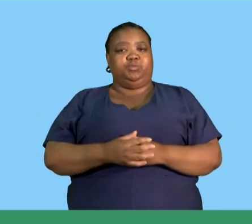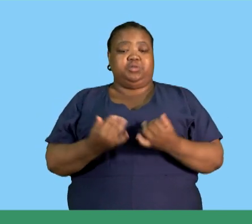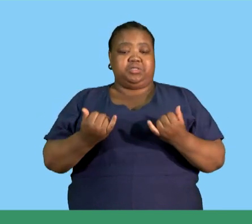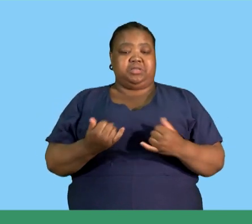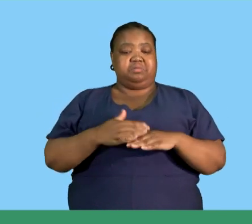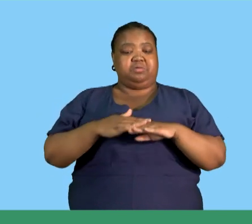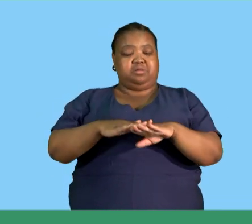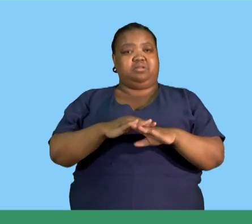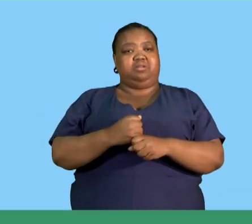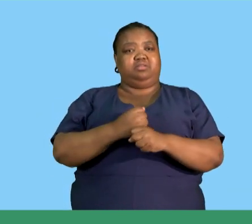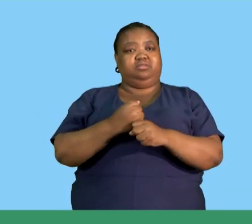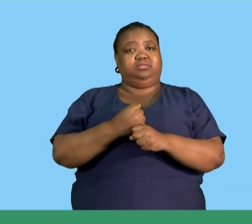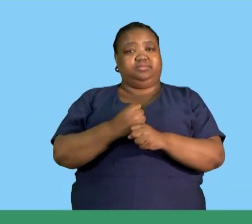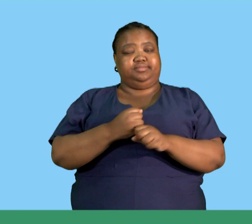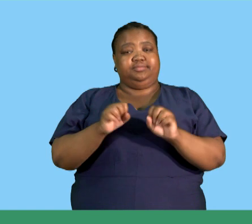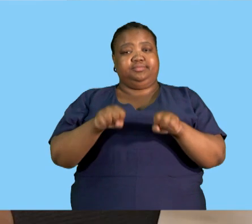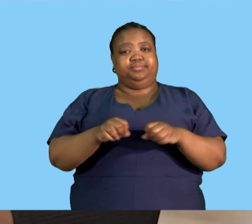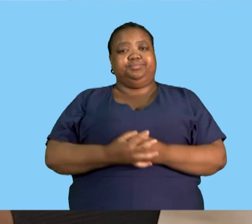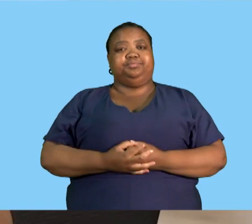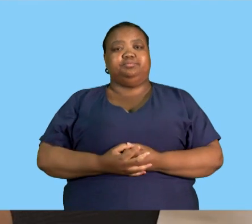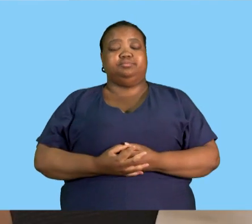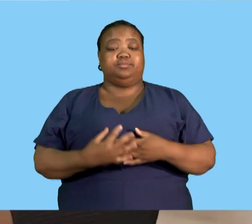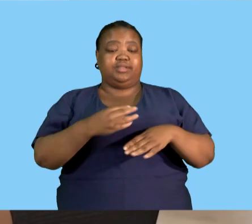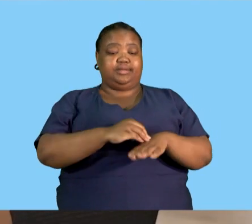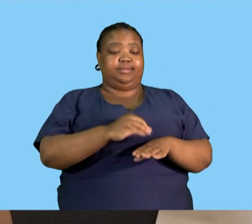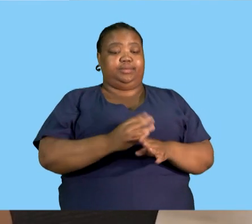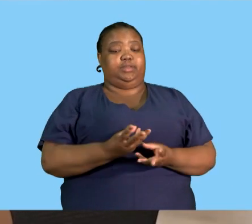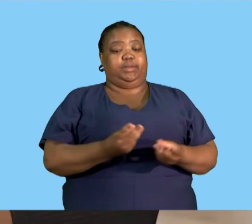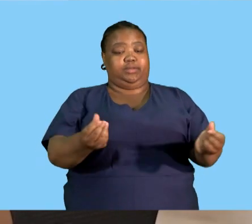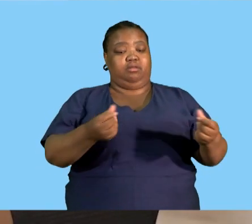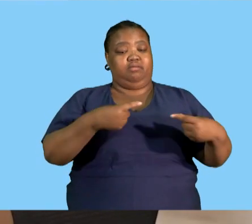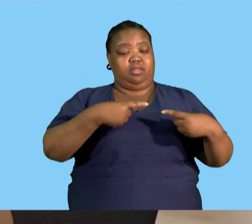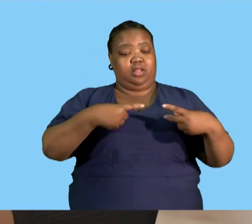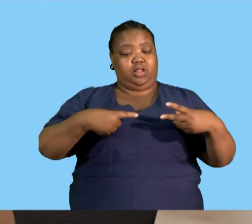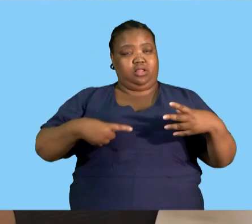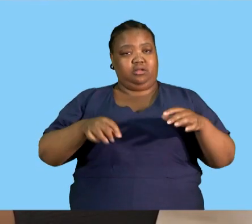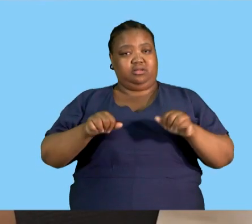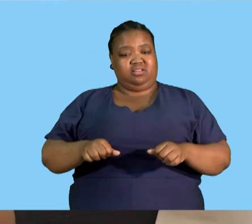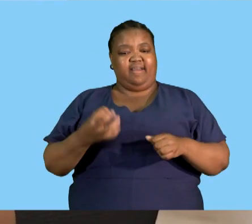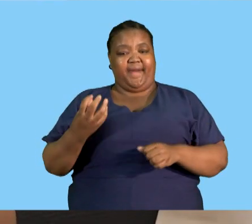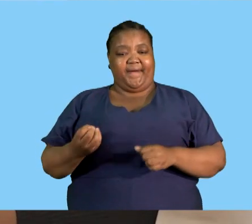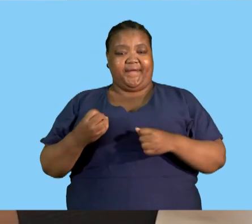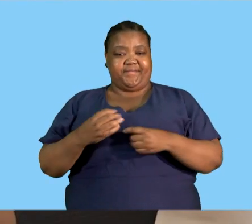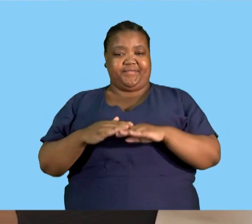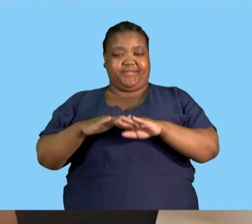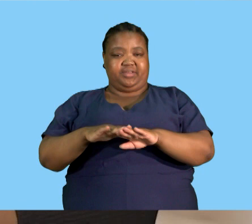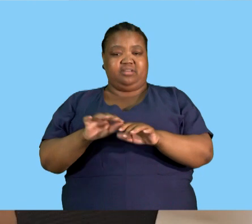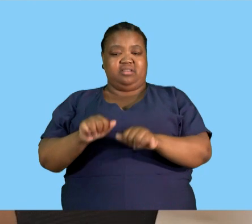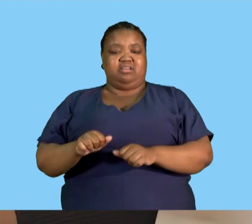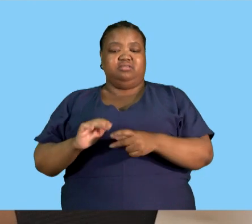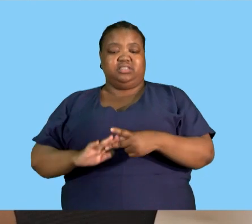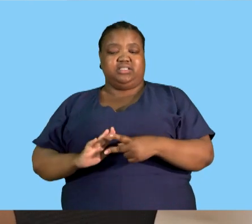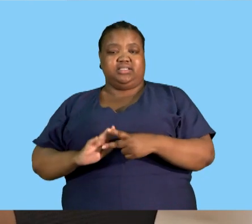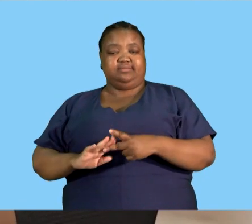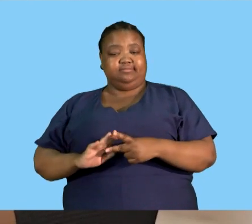start with our application. For every for every problem solving technique, we've got an application and it has